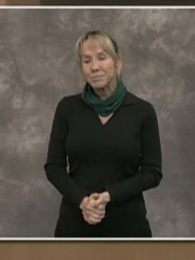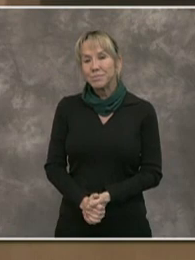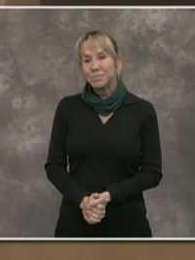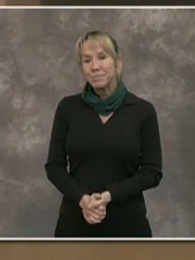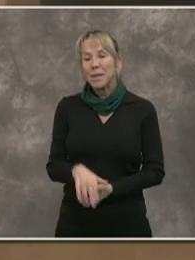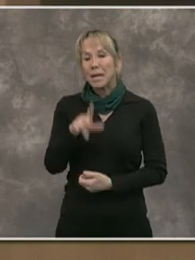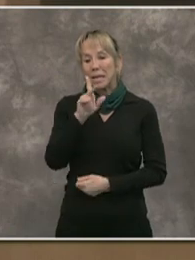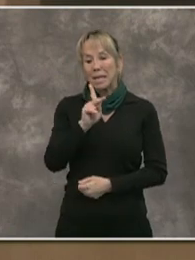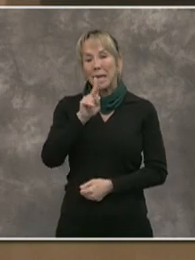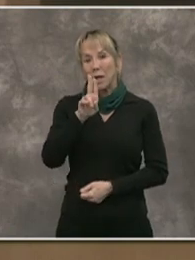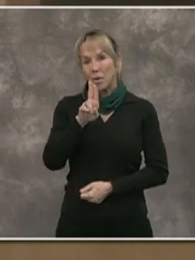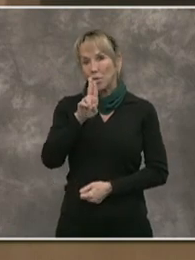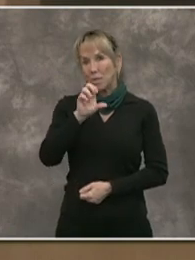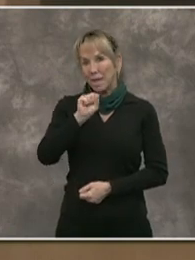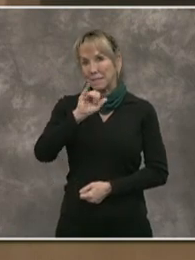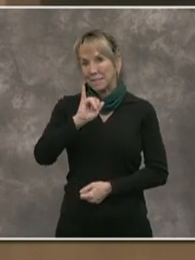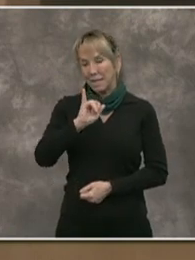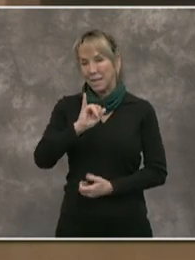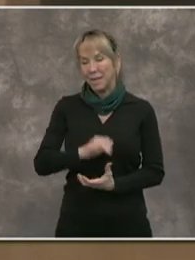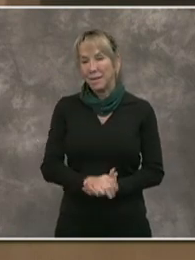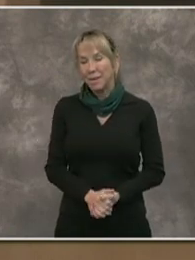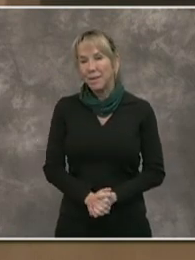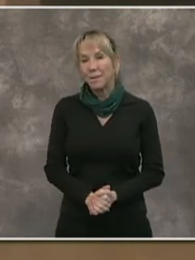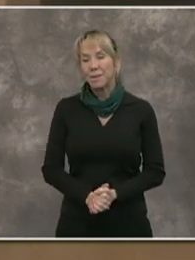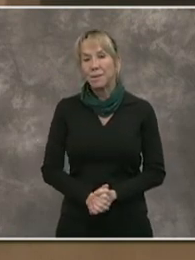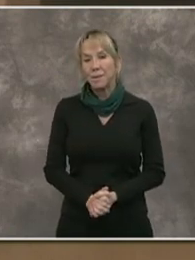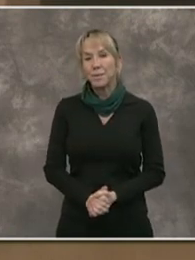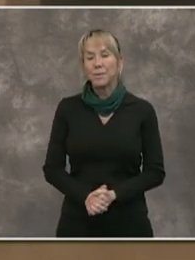KUSI, please state your name and question.